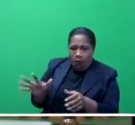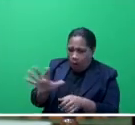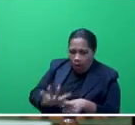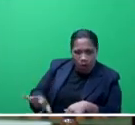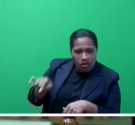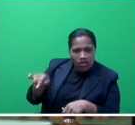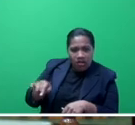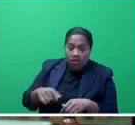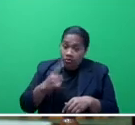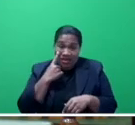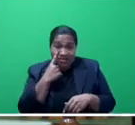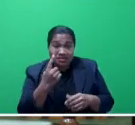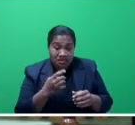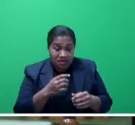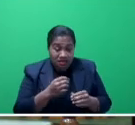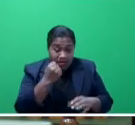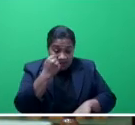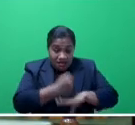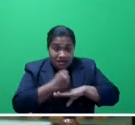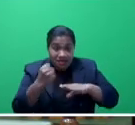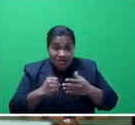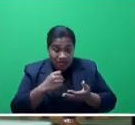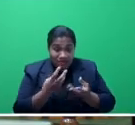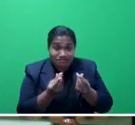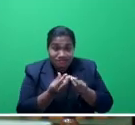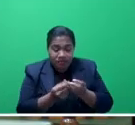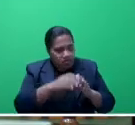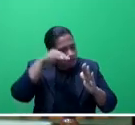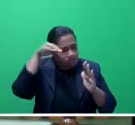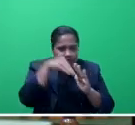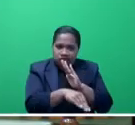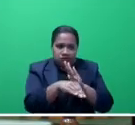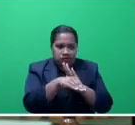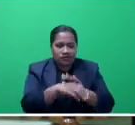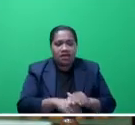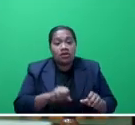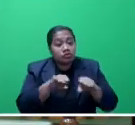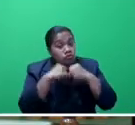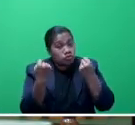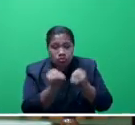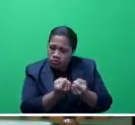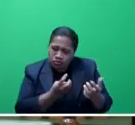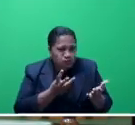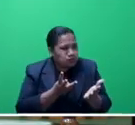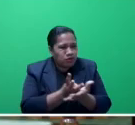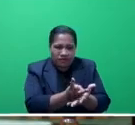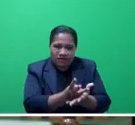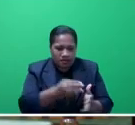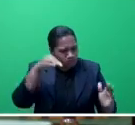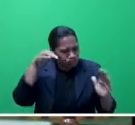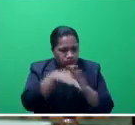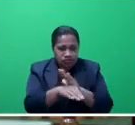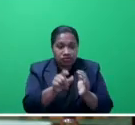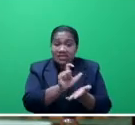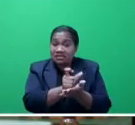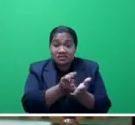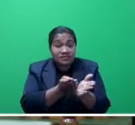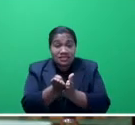in government revenue, massive cuts to government assistance and social welfare, and massive cuts to civil service